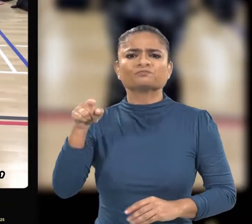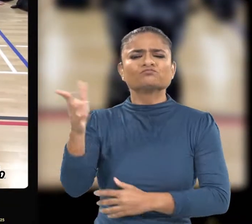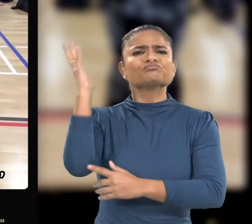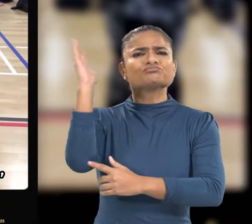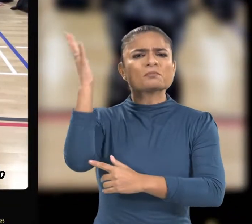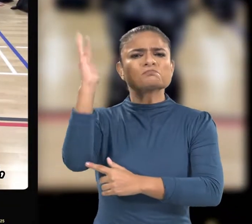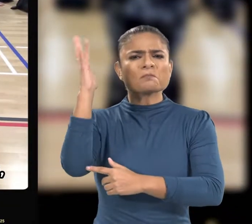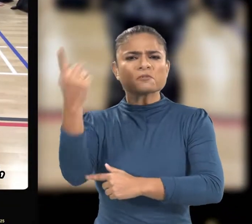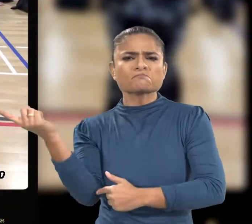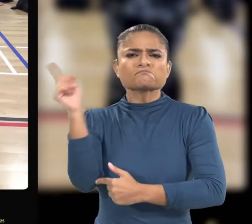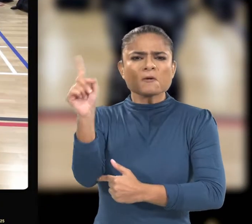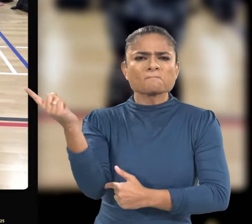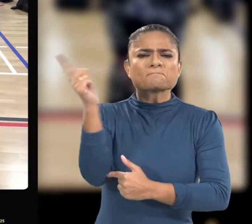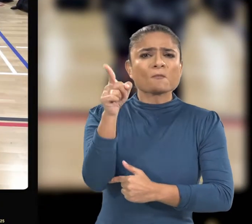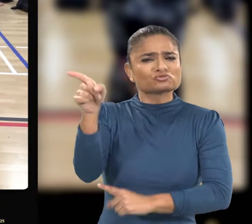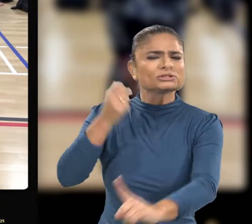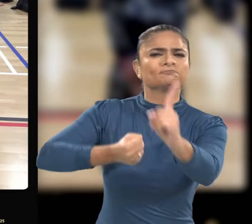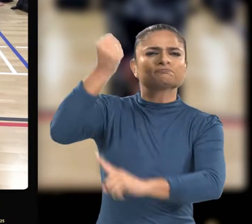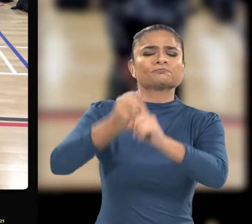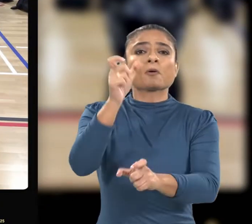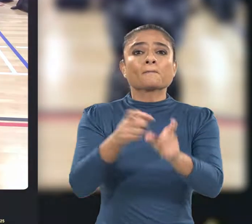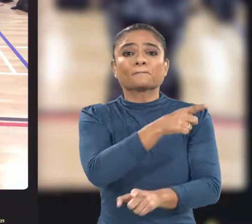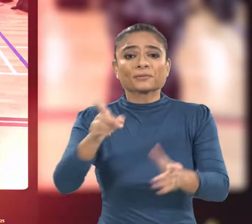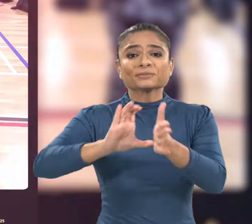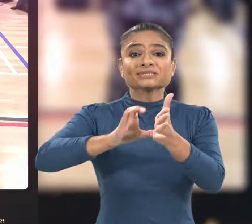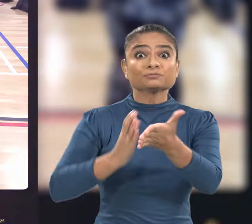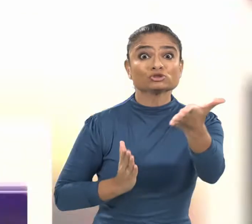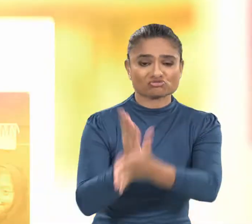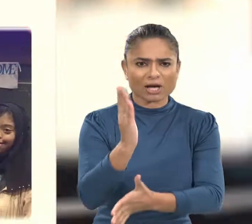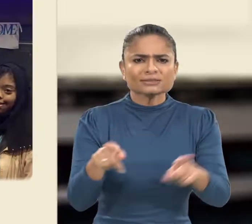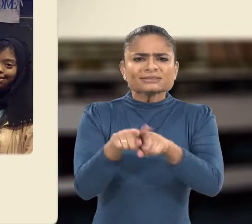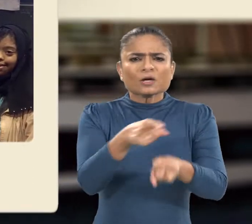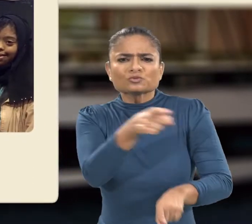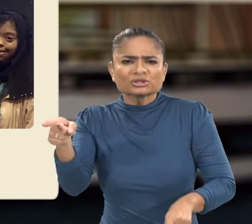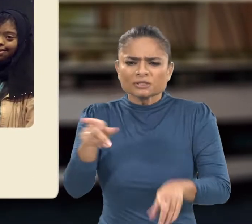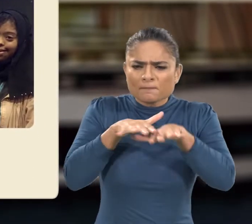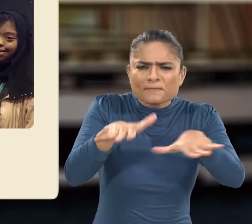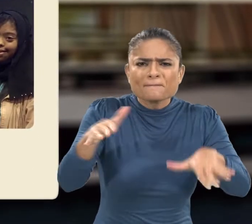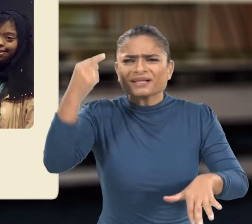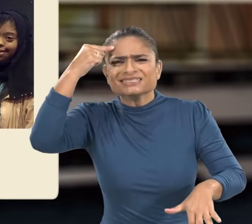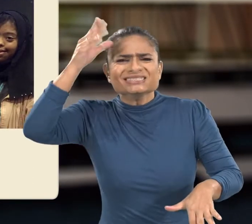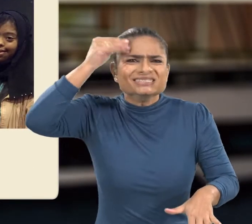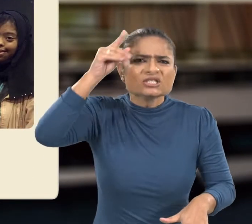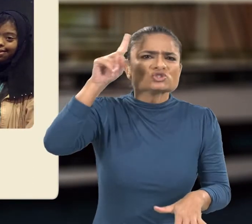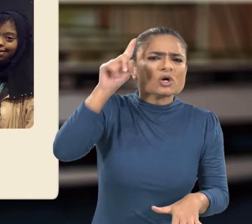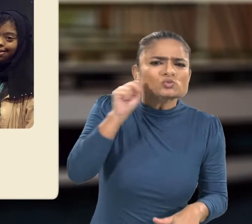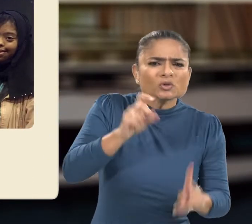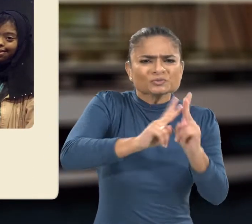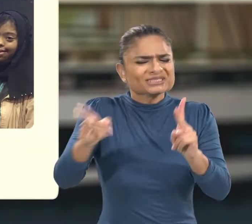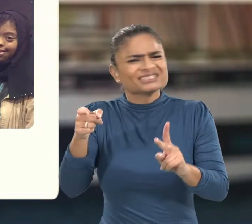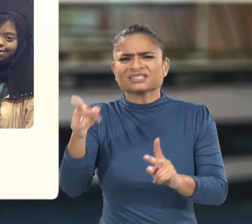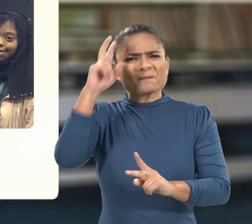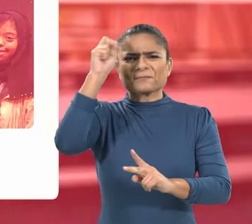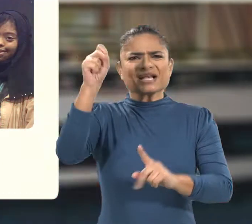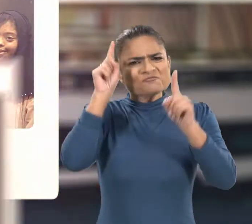During her speeches and appearances, she advocates for the rights of disadvantaged people and people with intellectual disabilities all over